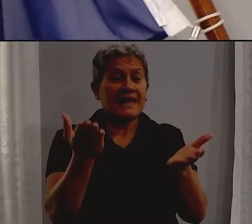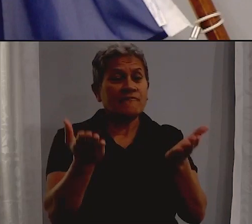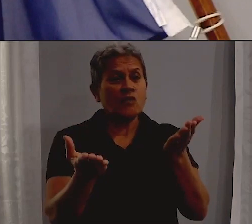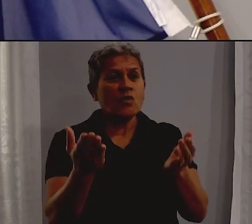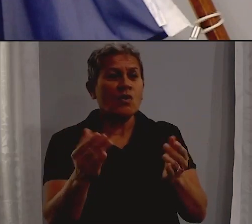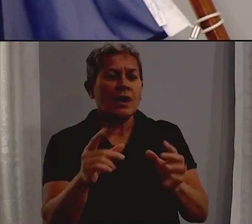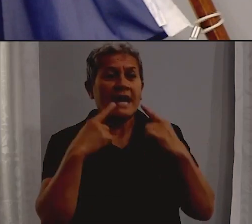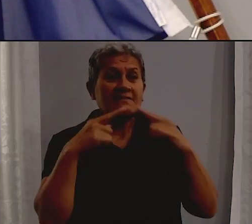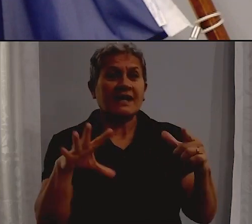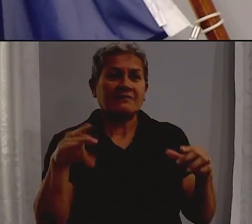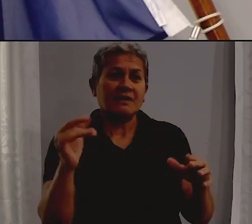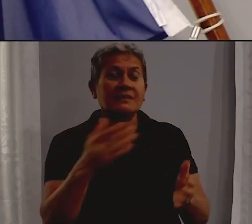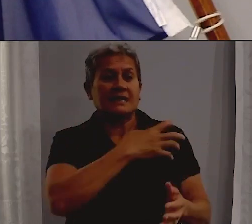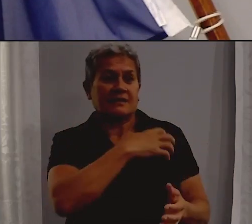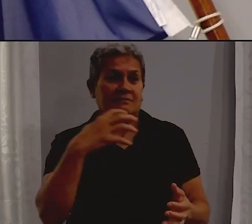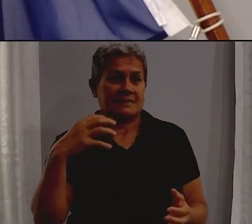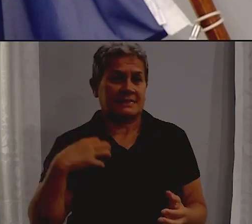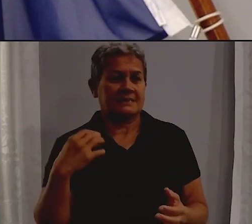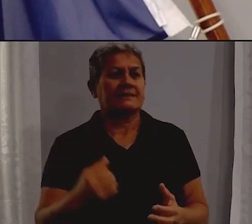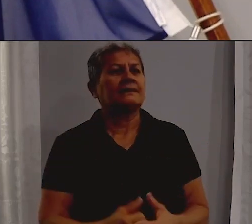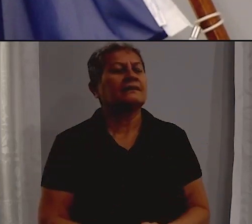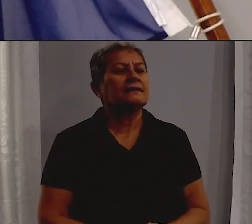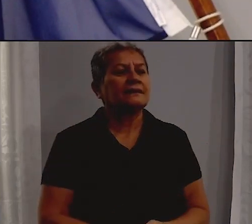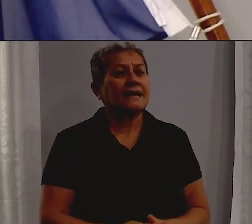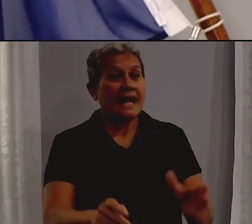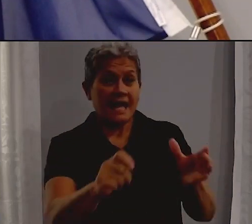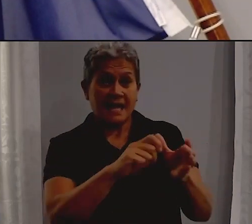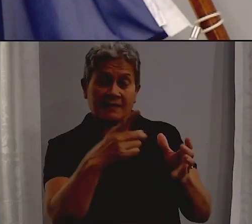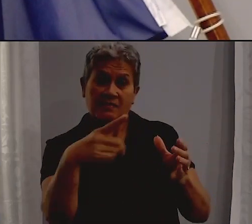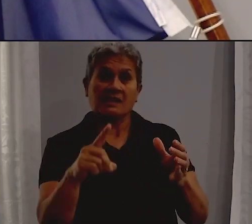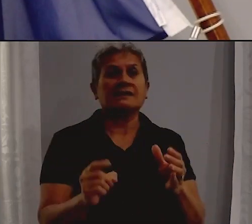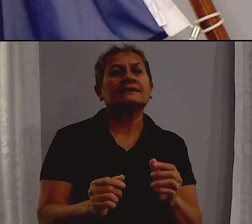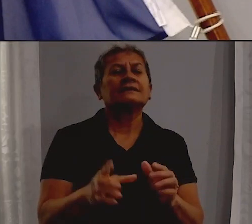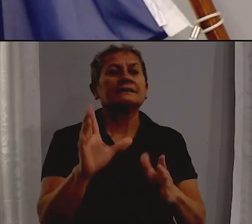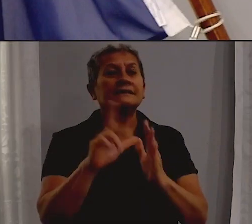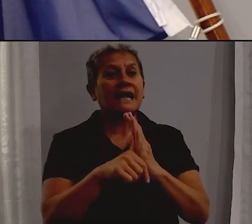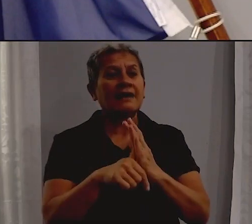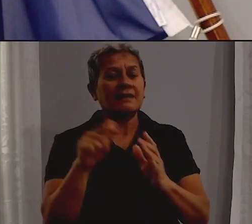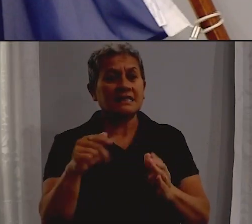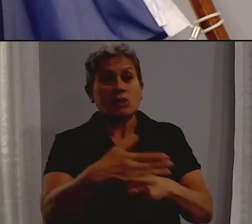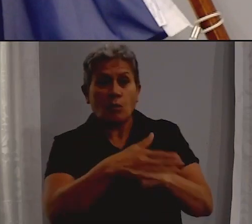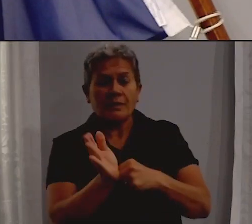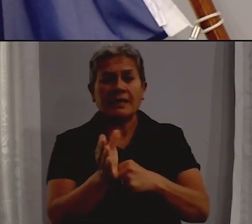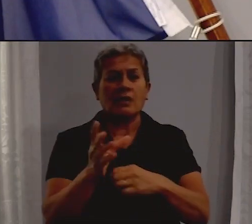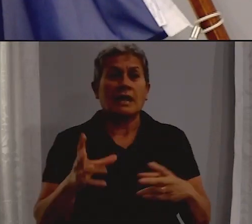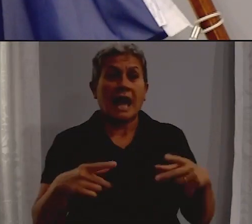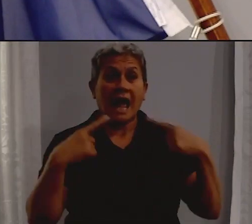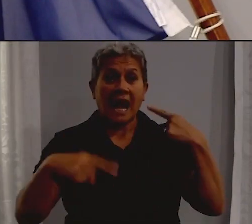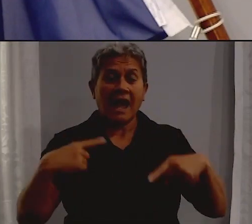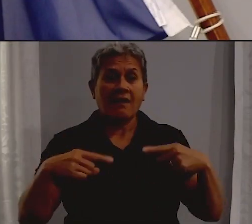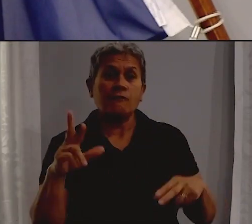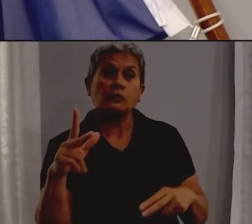data modelling experts in New Zealand. I said at the time that this reopening would allow for two-way quarantine-free